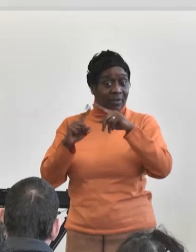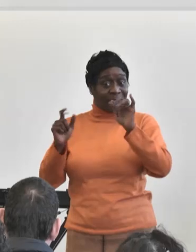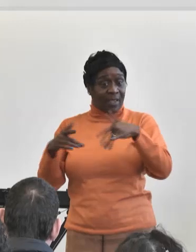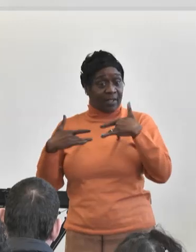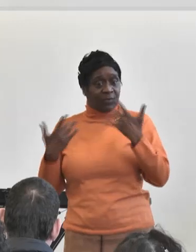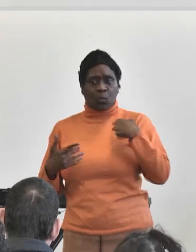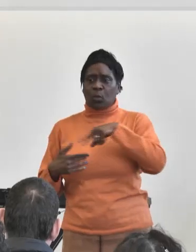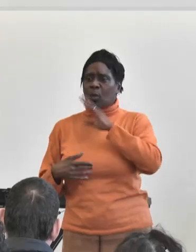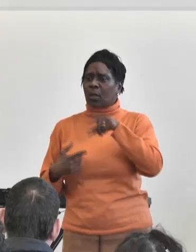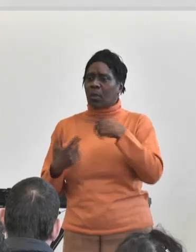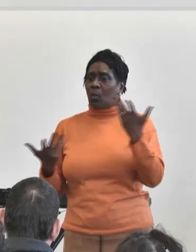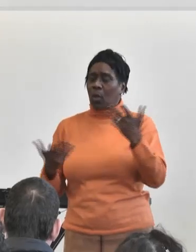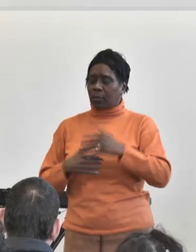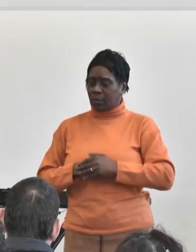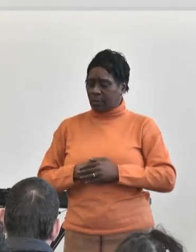we're talking about